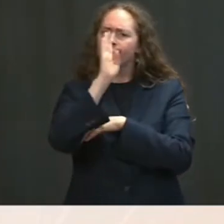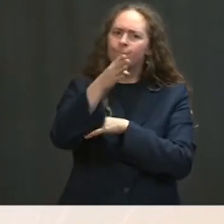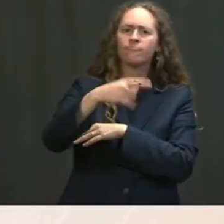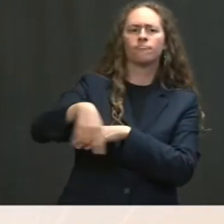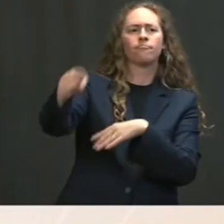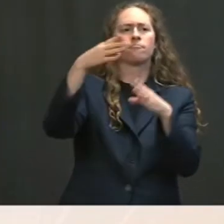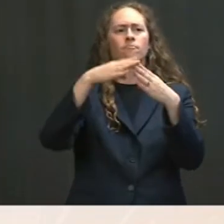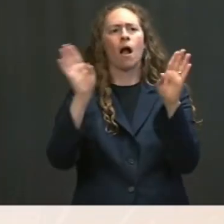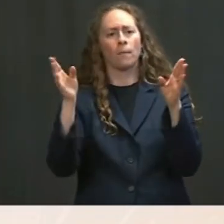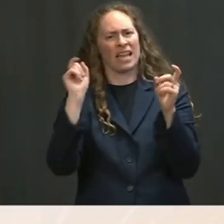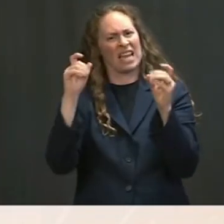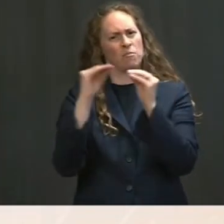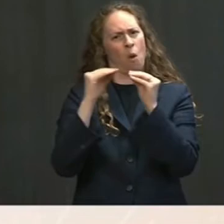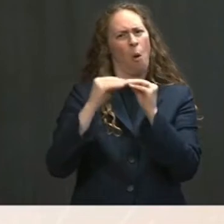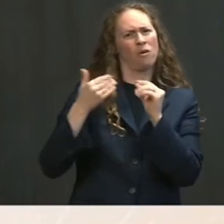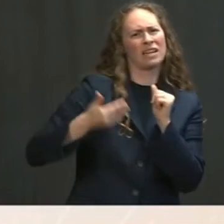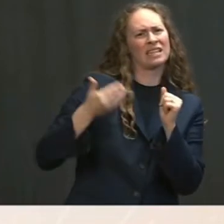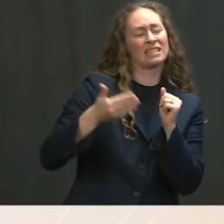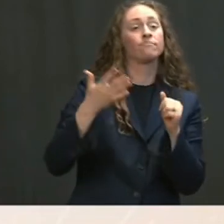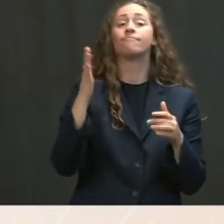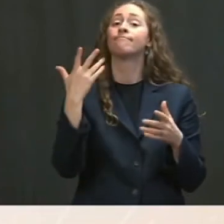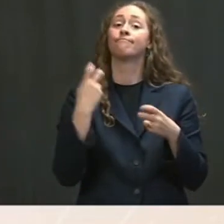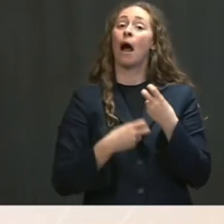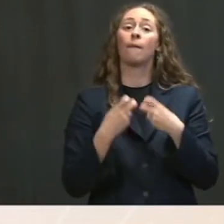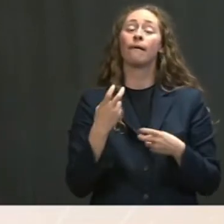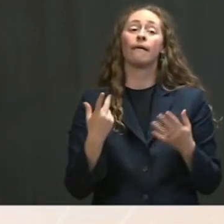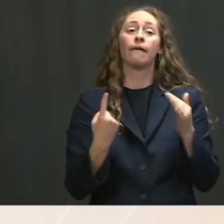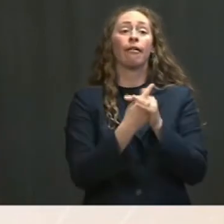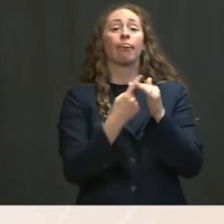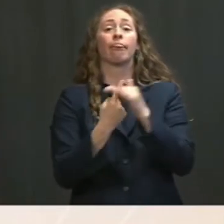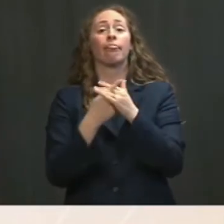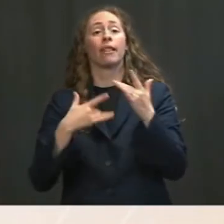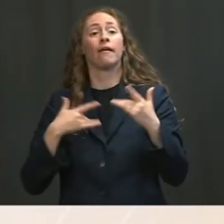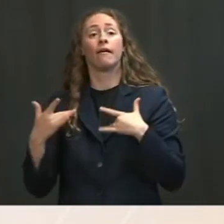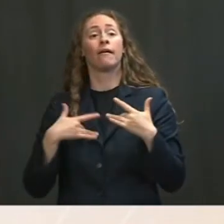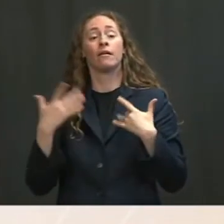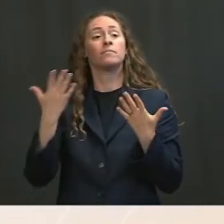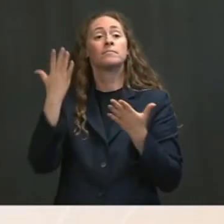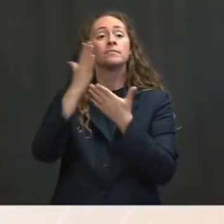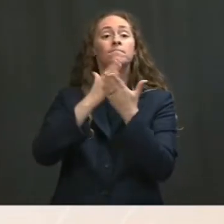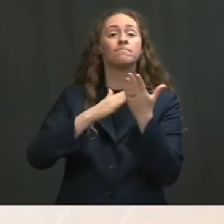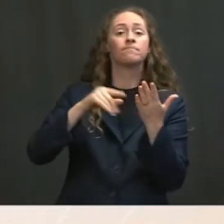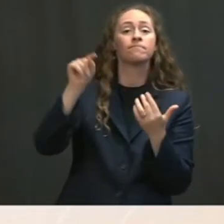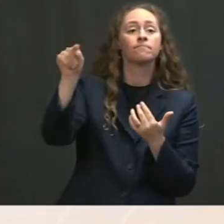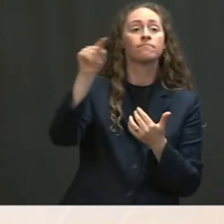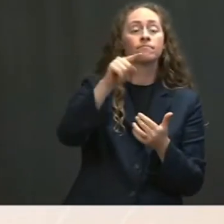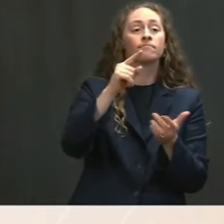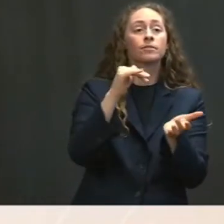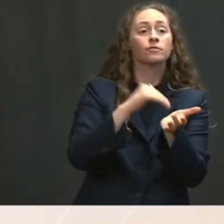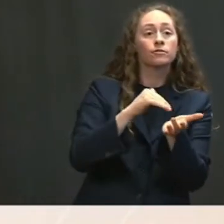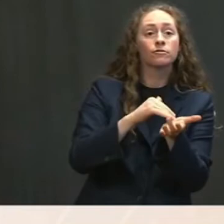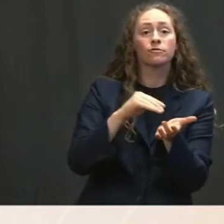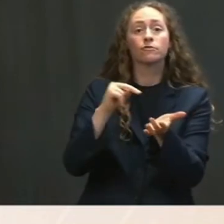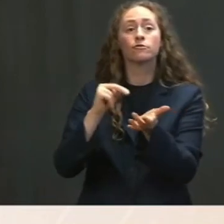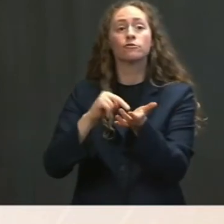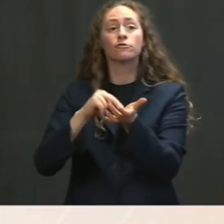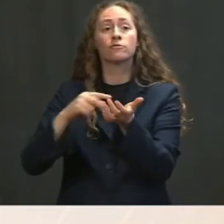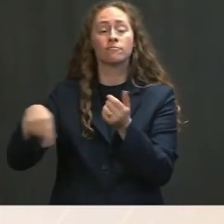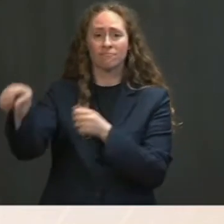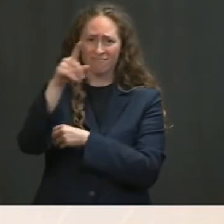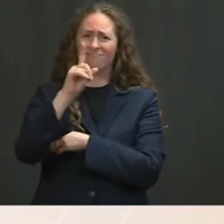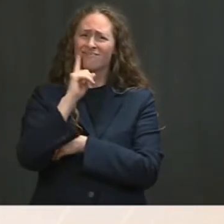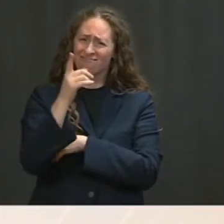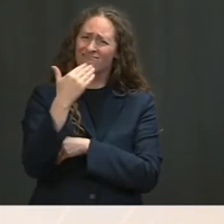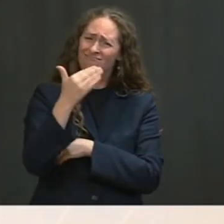more of. The problem right now is that the voices of these credible health professionals are getting drowned out. And that's one of the reasons we are asking technology